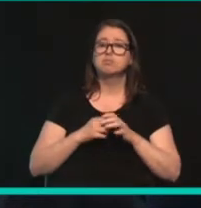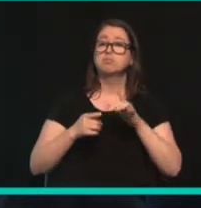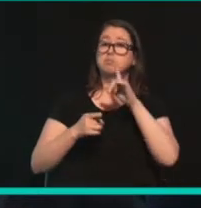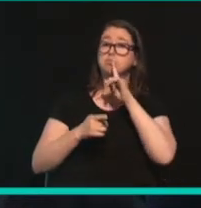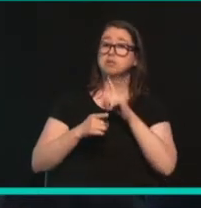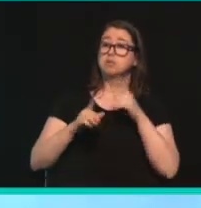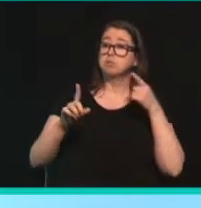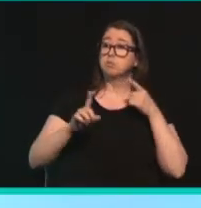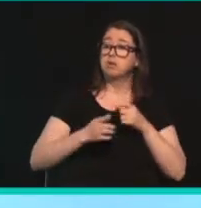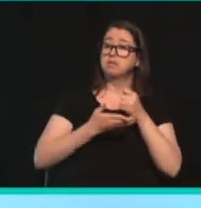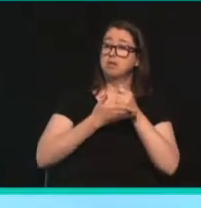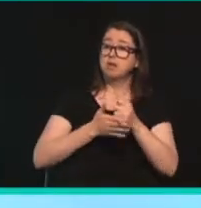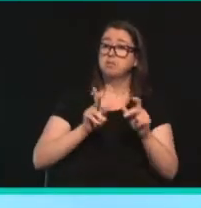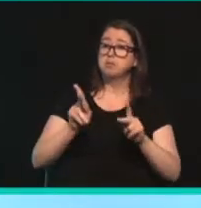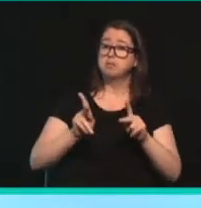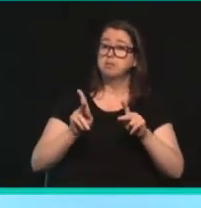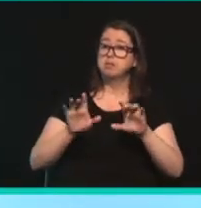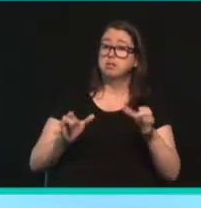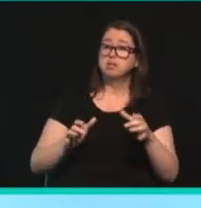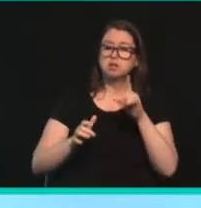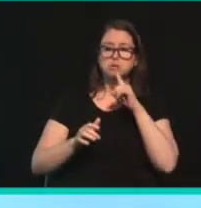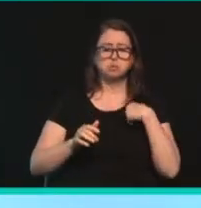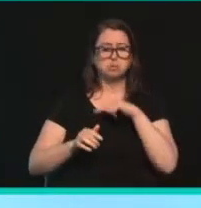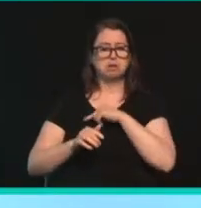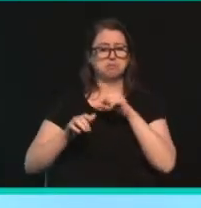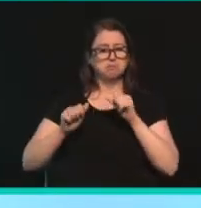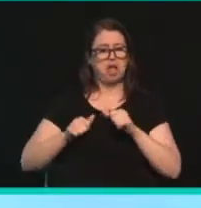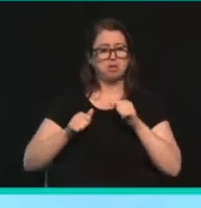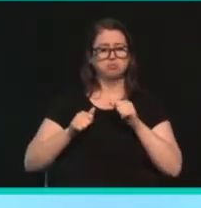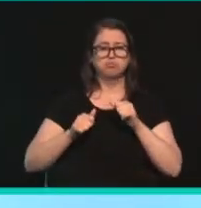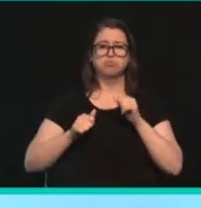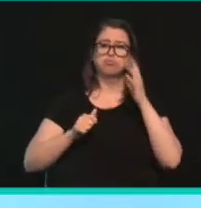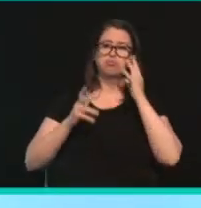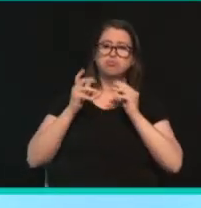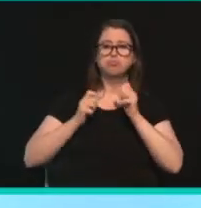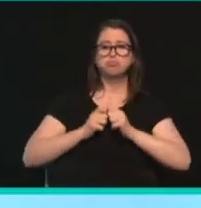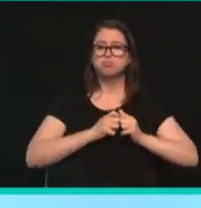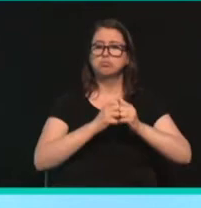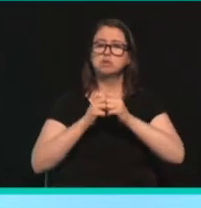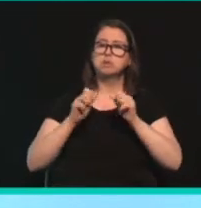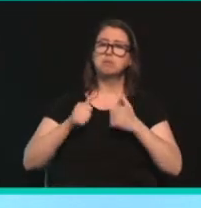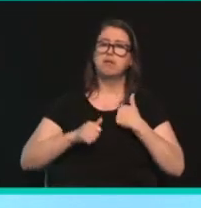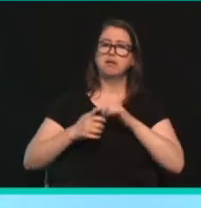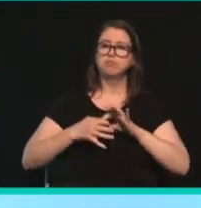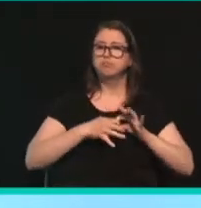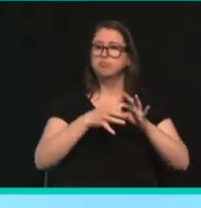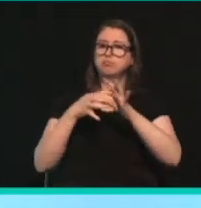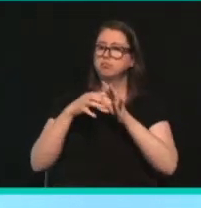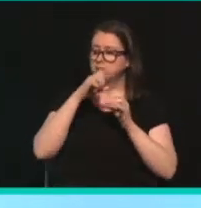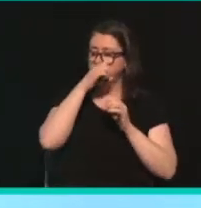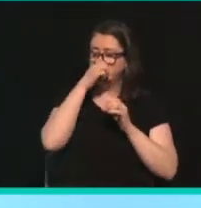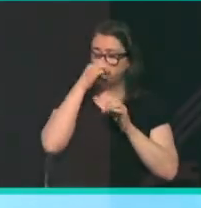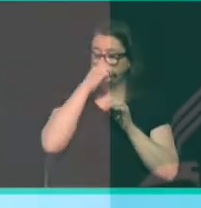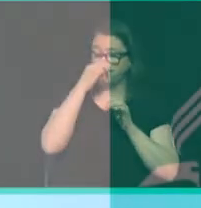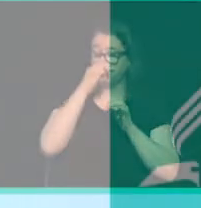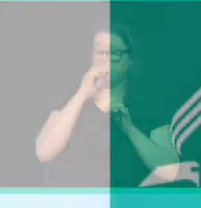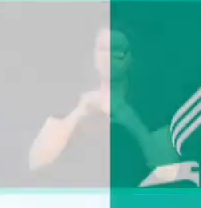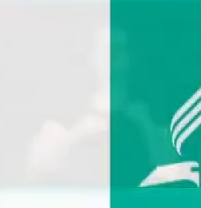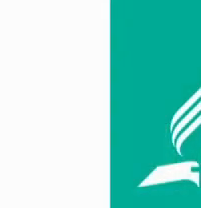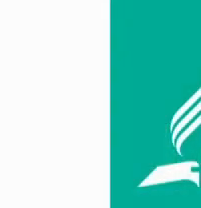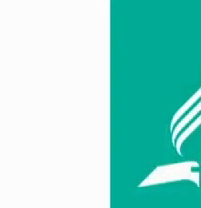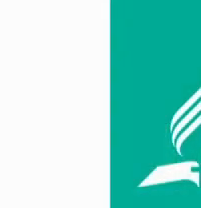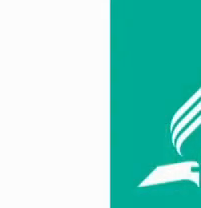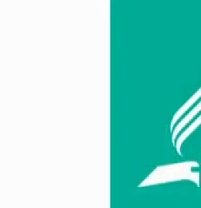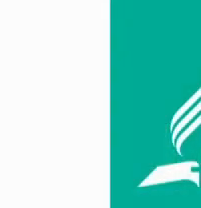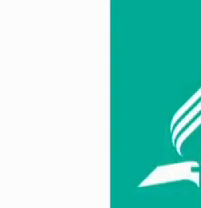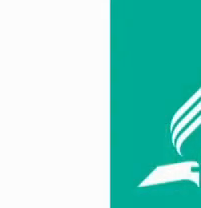with one need, journey together and build relationships. And as we do that, build